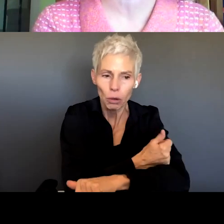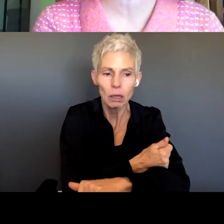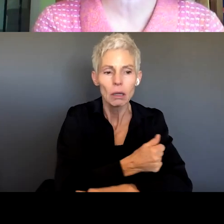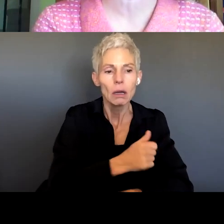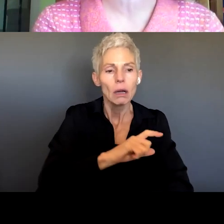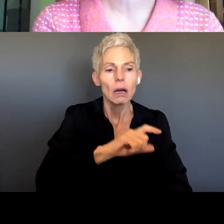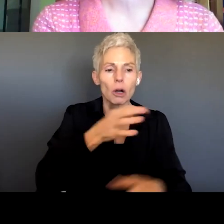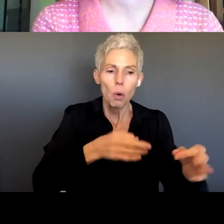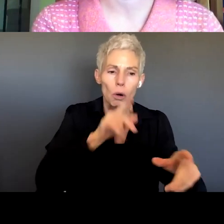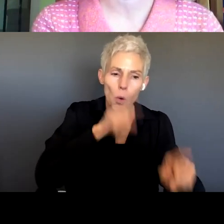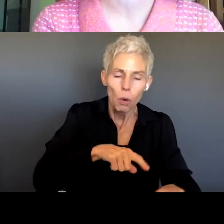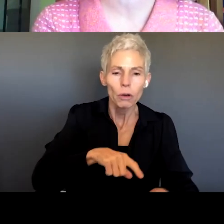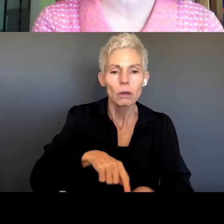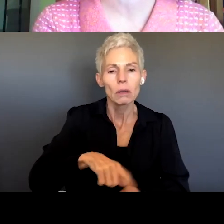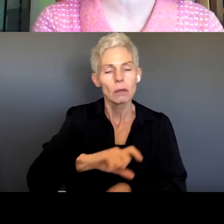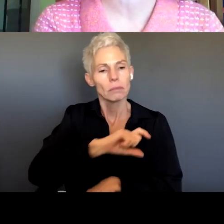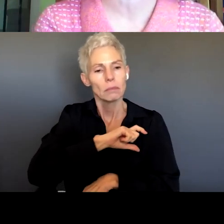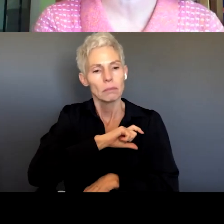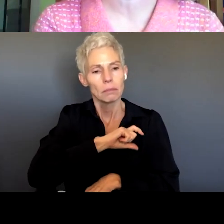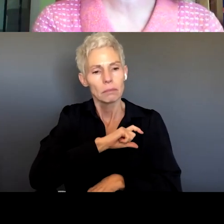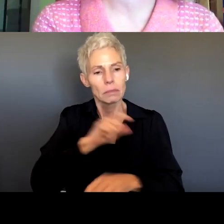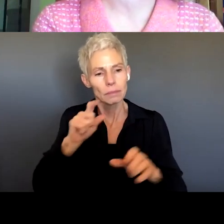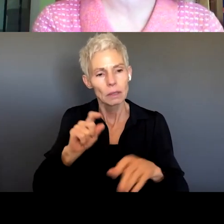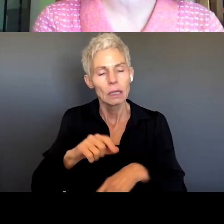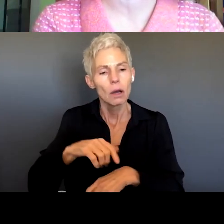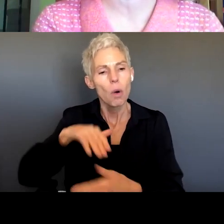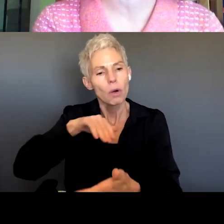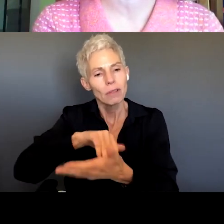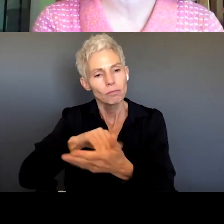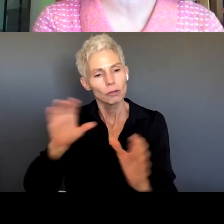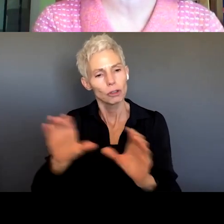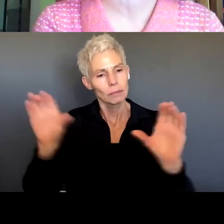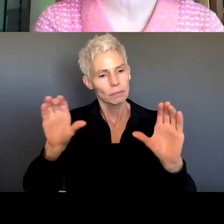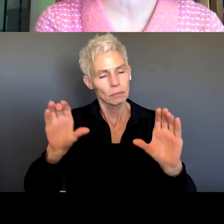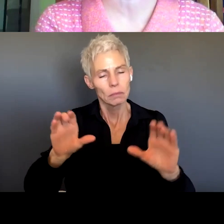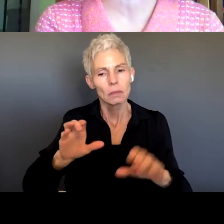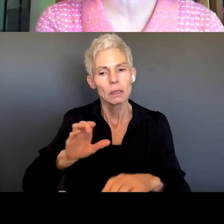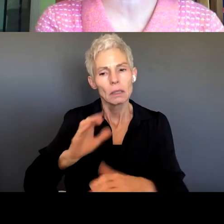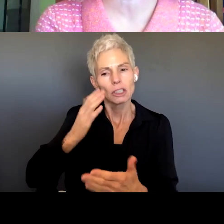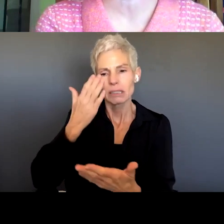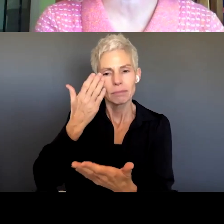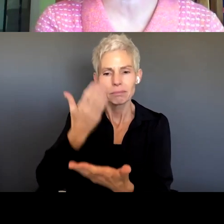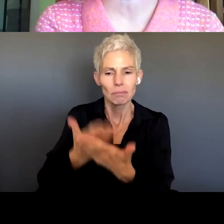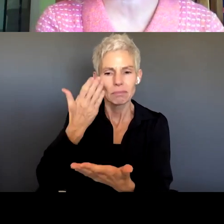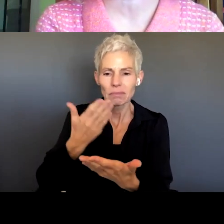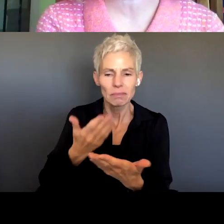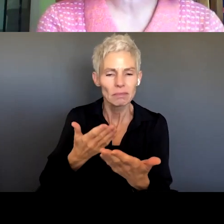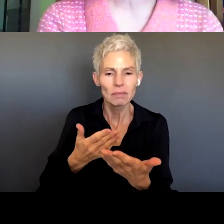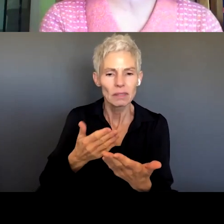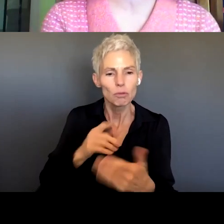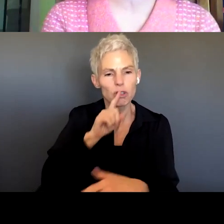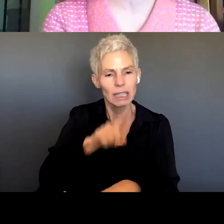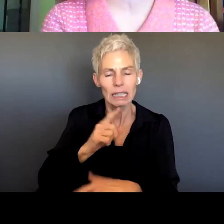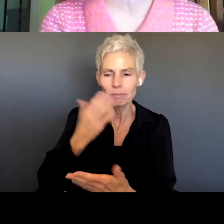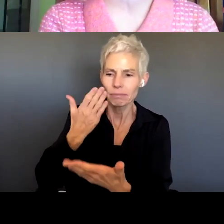officer's decision, or a physician's certification based on evidence that the individual poses a risk to themselves or others.